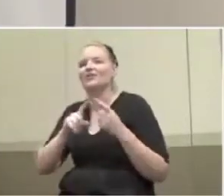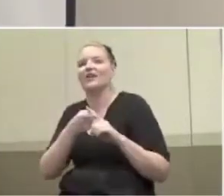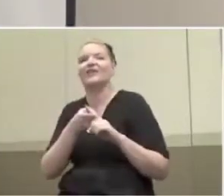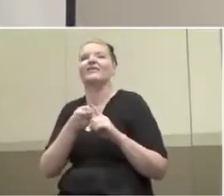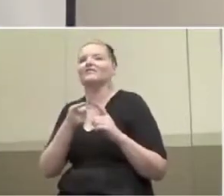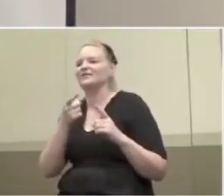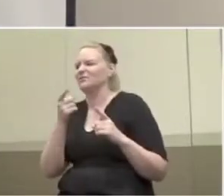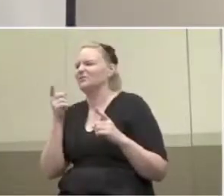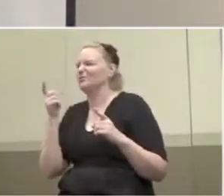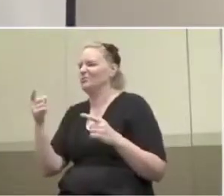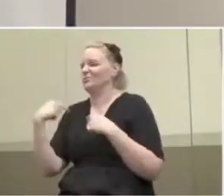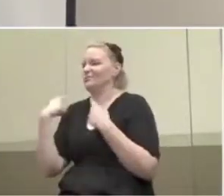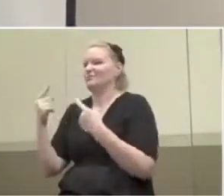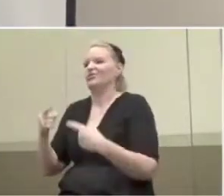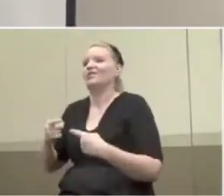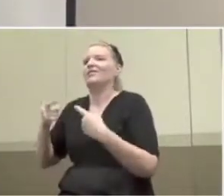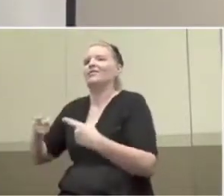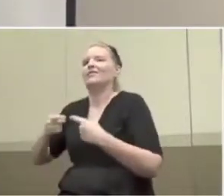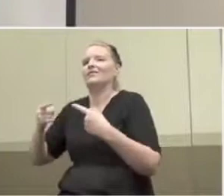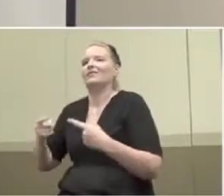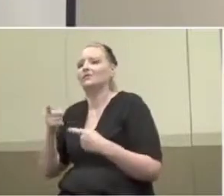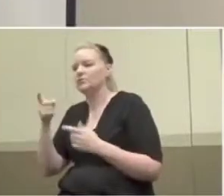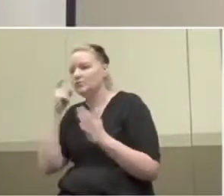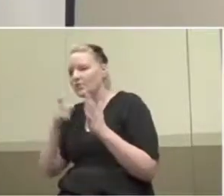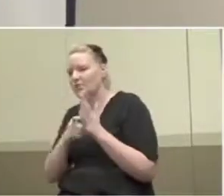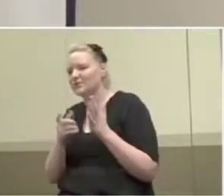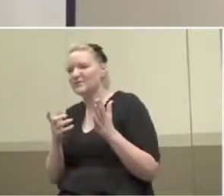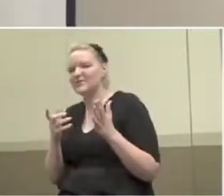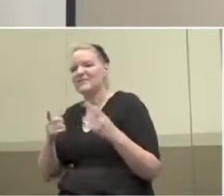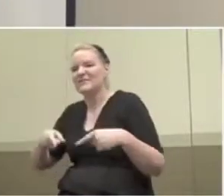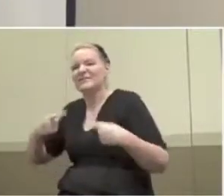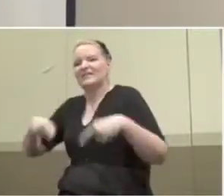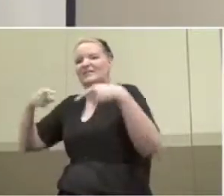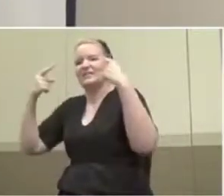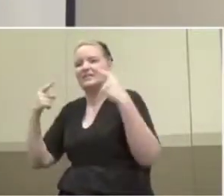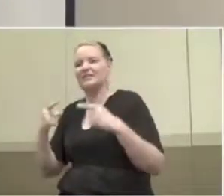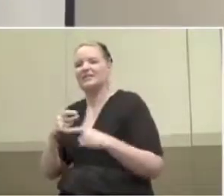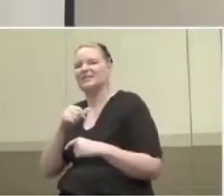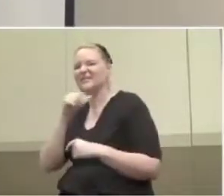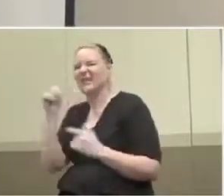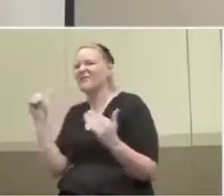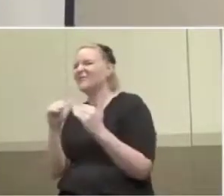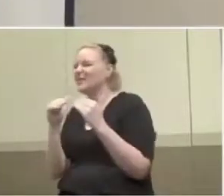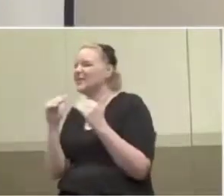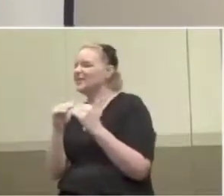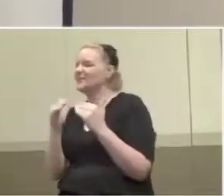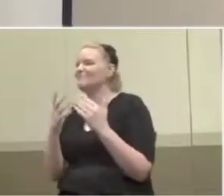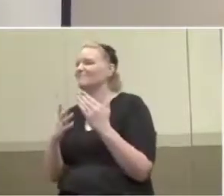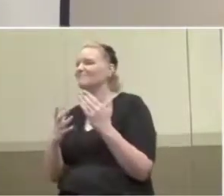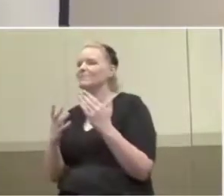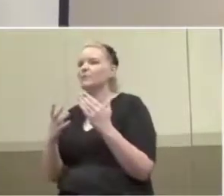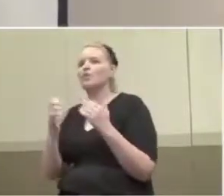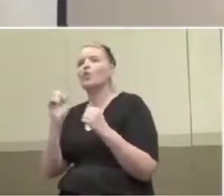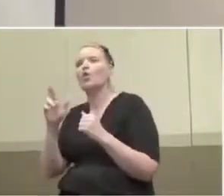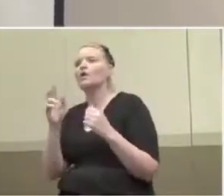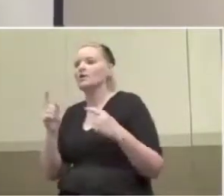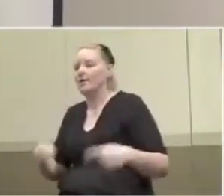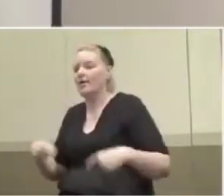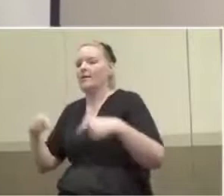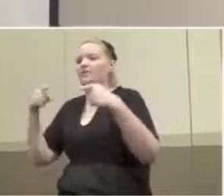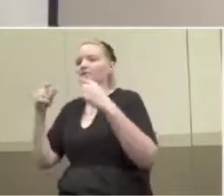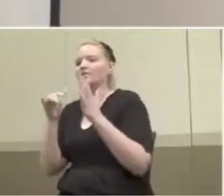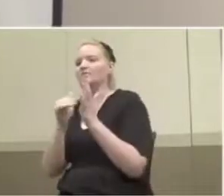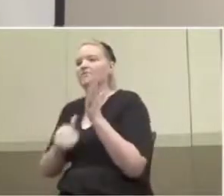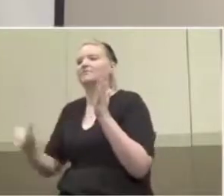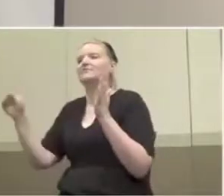been struggling in relationship with. Maybe you notice that you argue unfairly with the person and you have the same arguments over and over and over